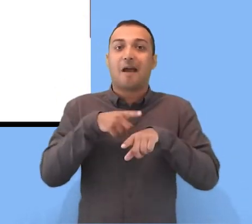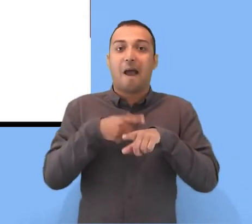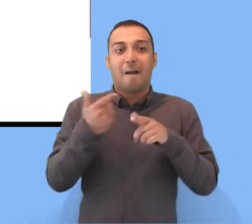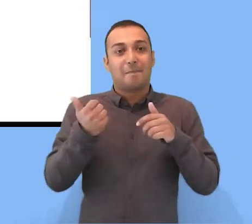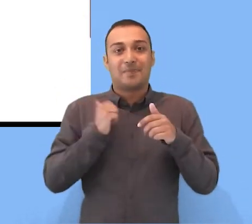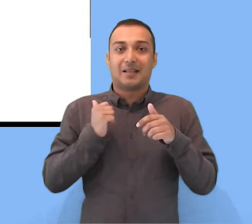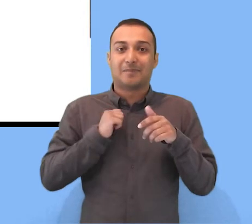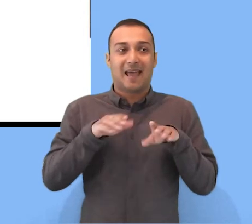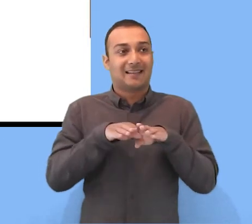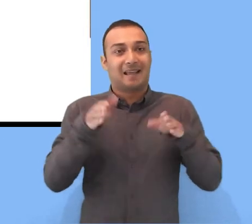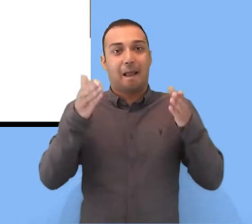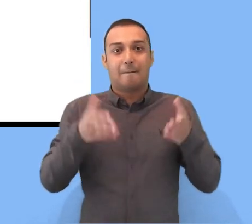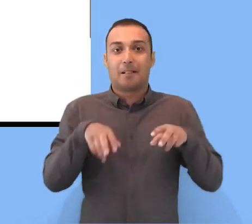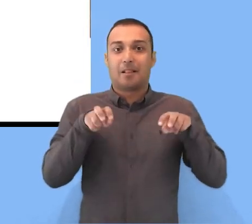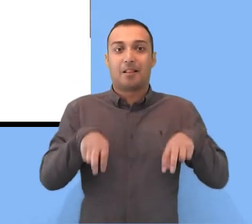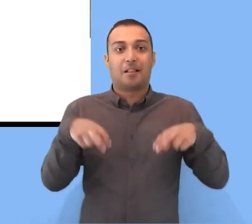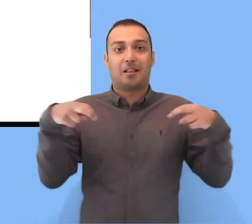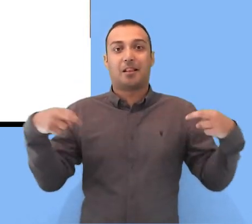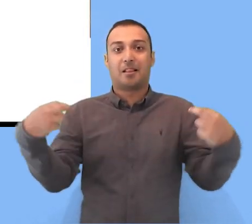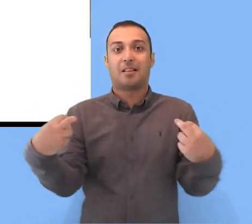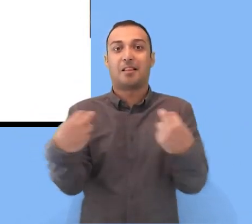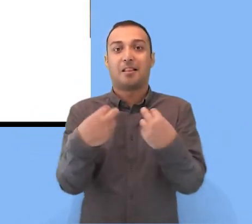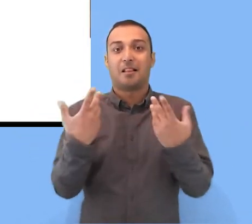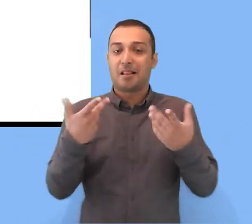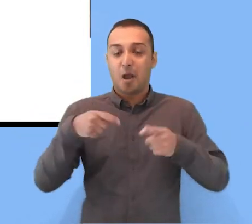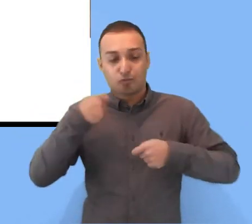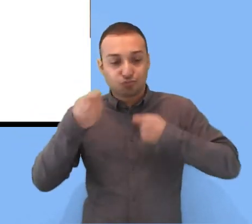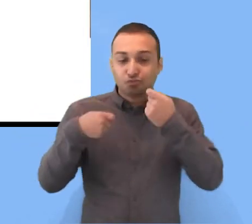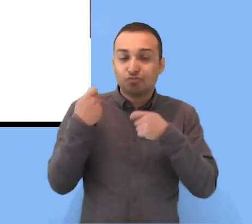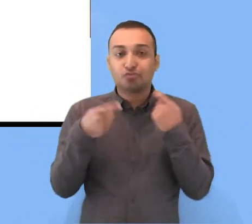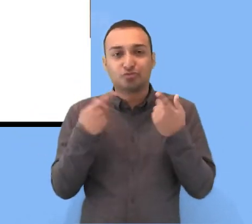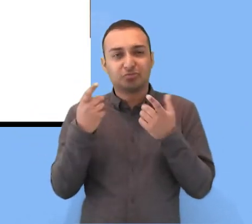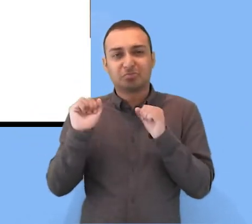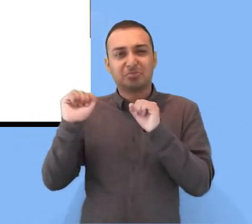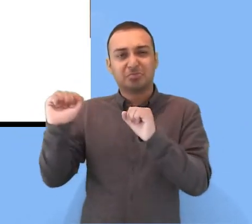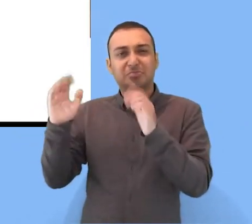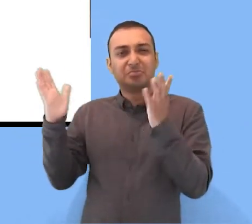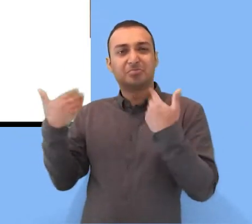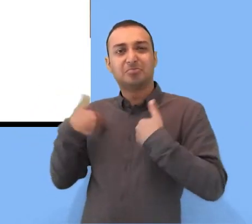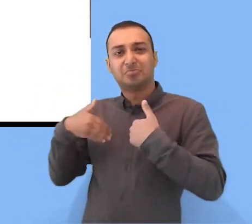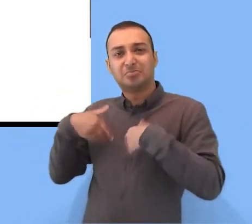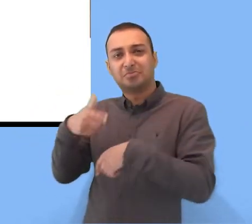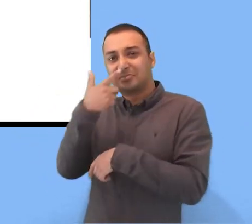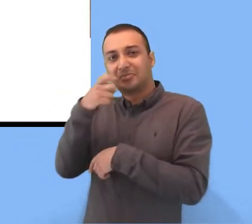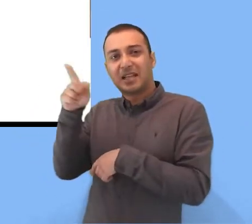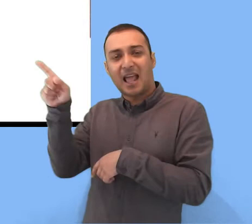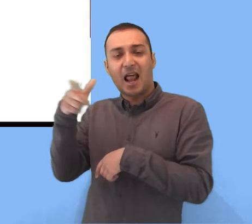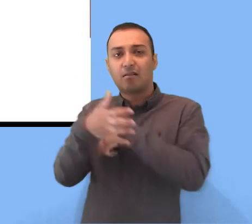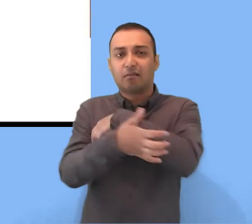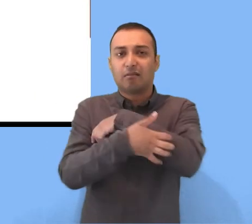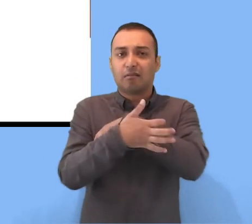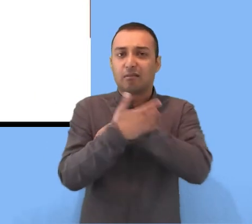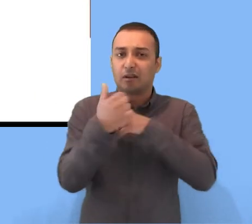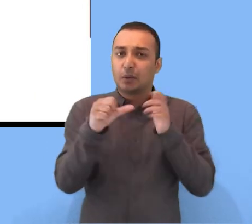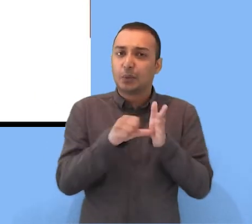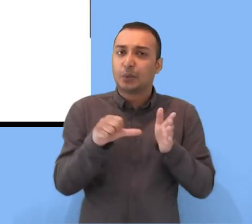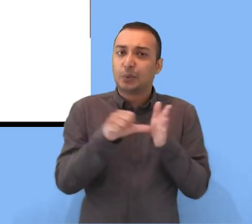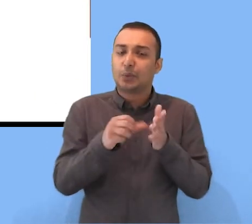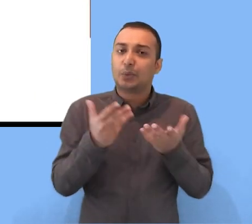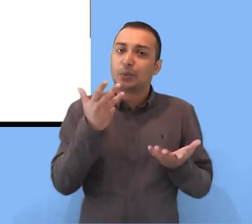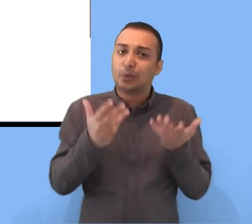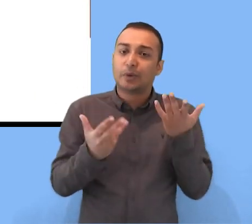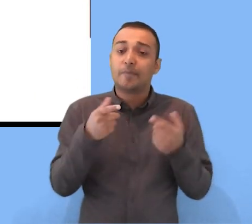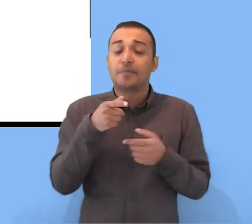to some of the families that we really work on. And what we know is that where schools and practitioners just focus on activities that